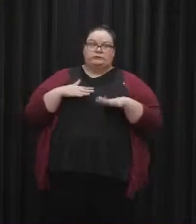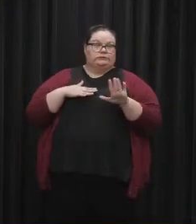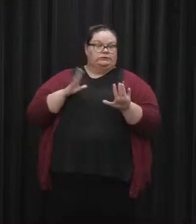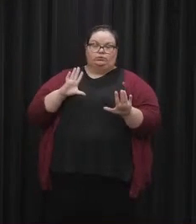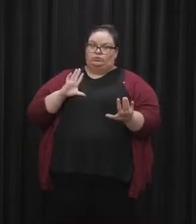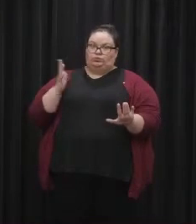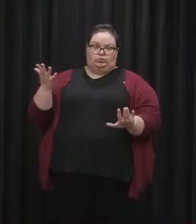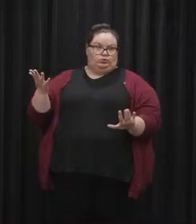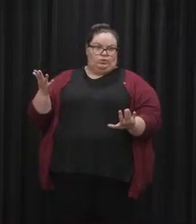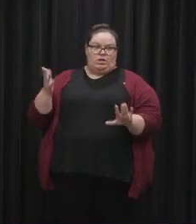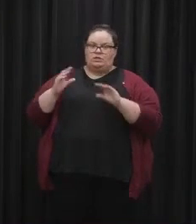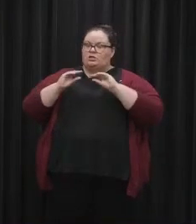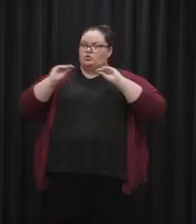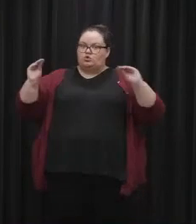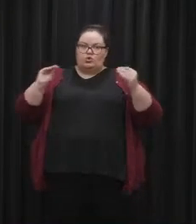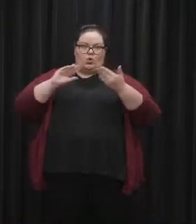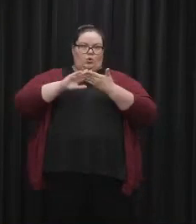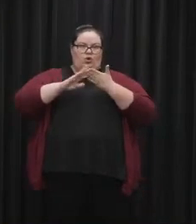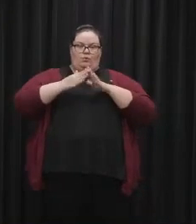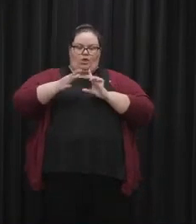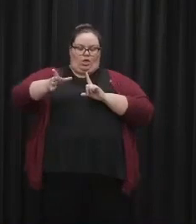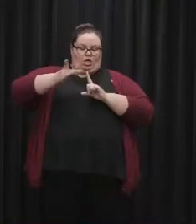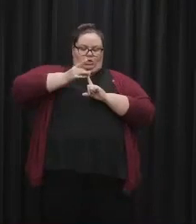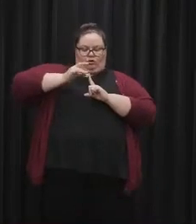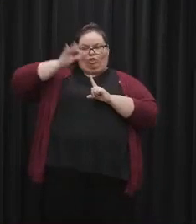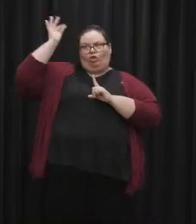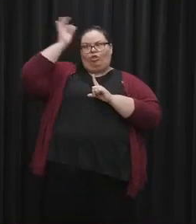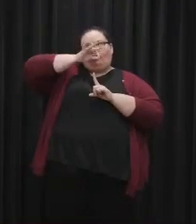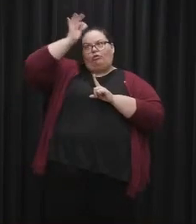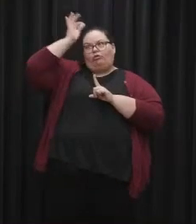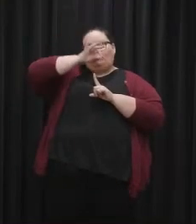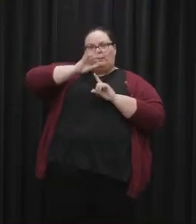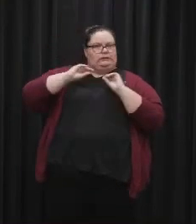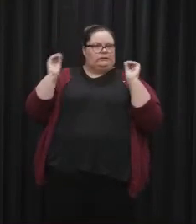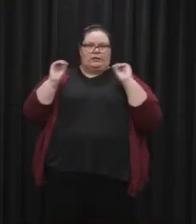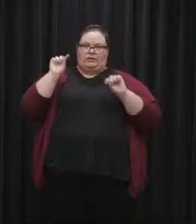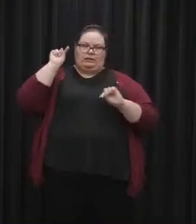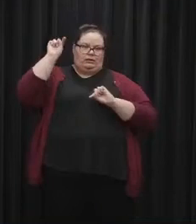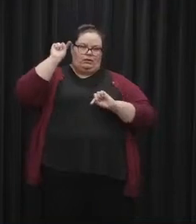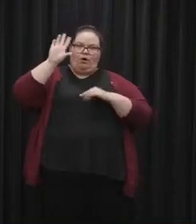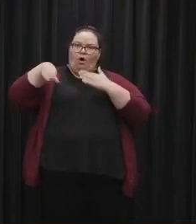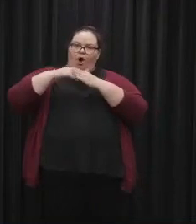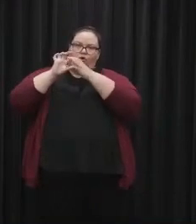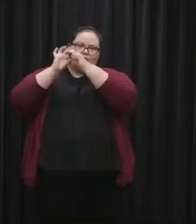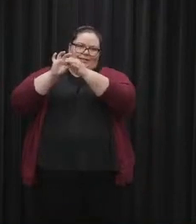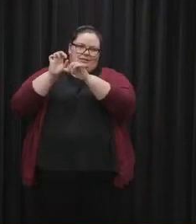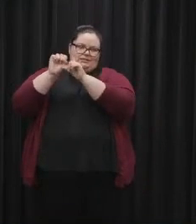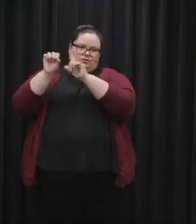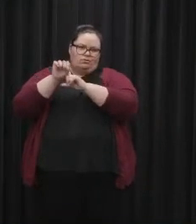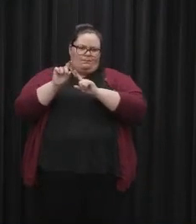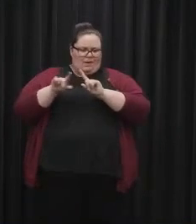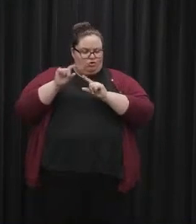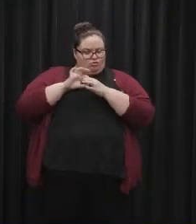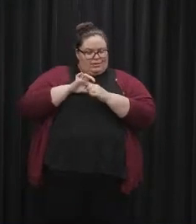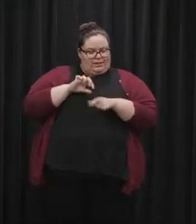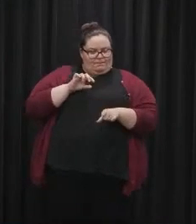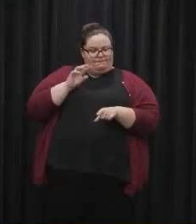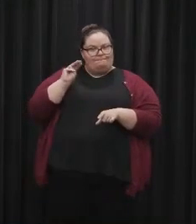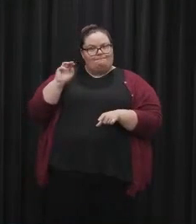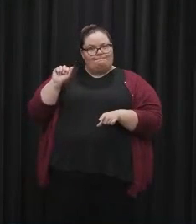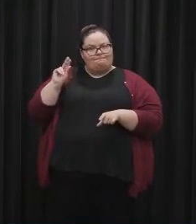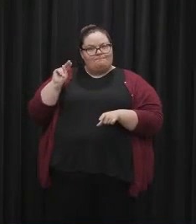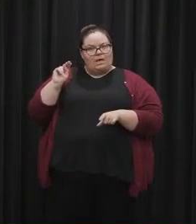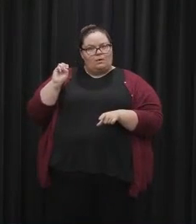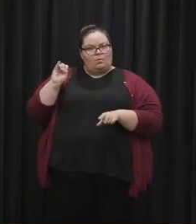most, and there is no community transmission in either of those outbreaks right now. With respect to the manoir, in terms of